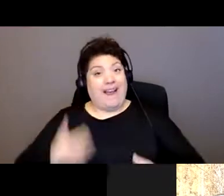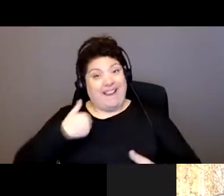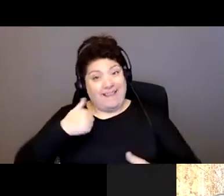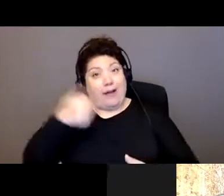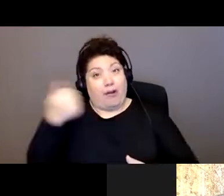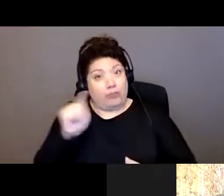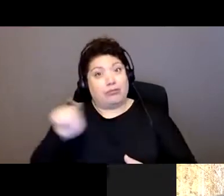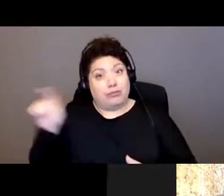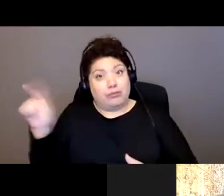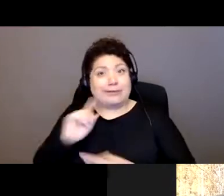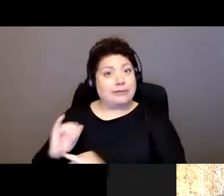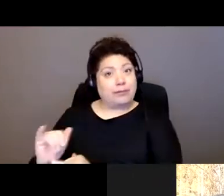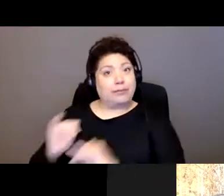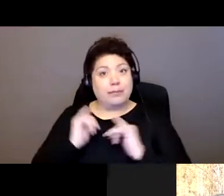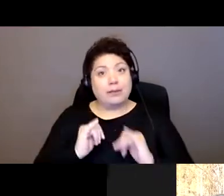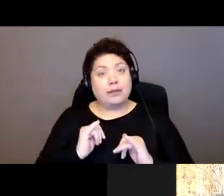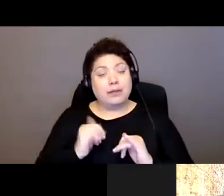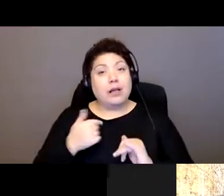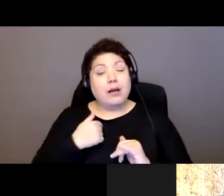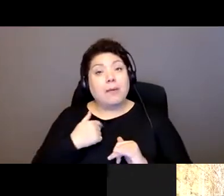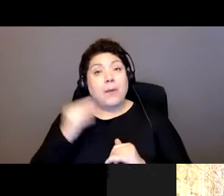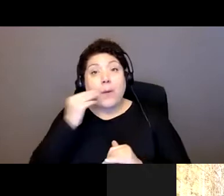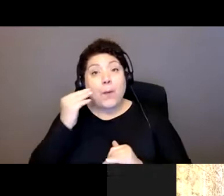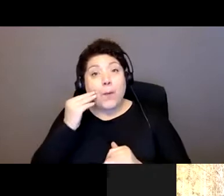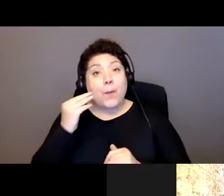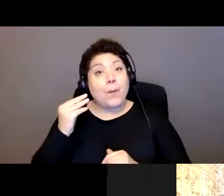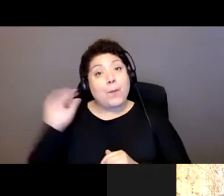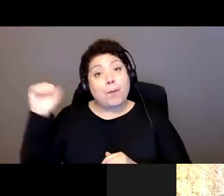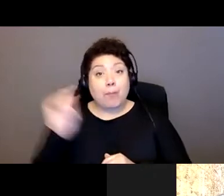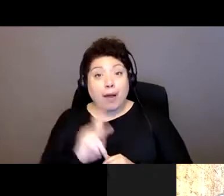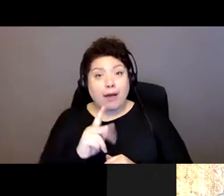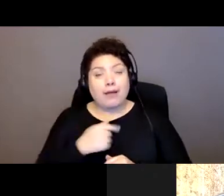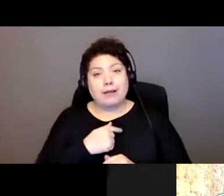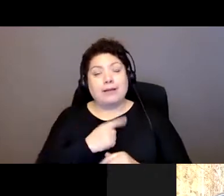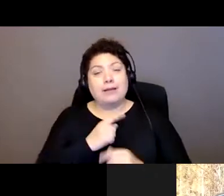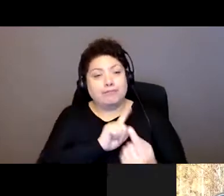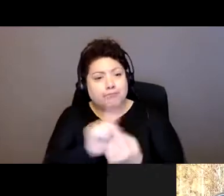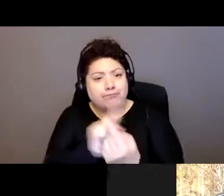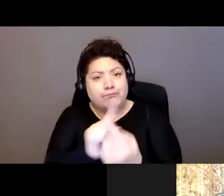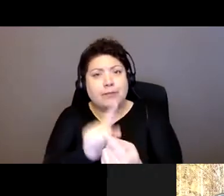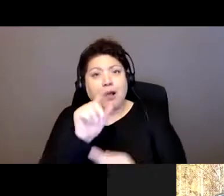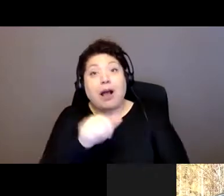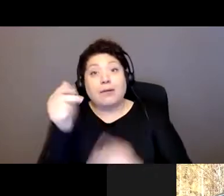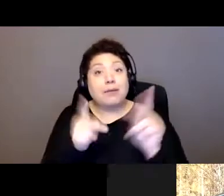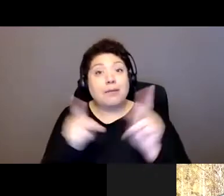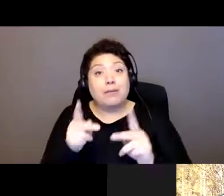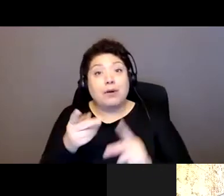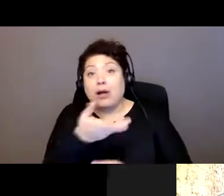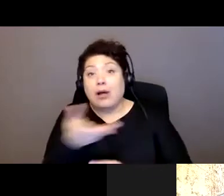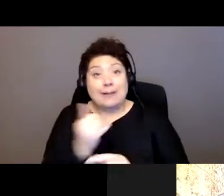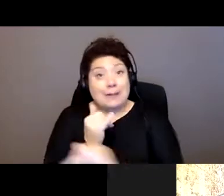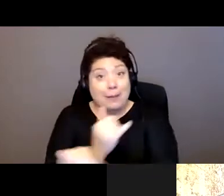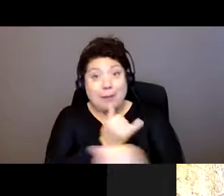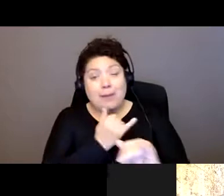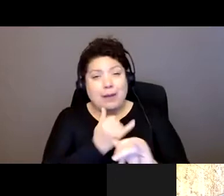Then I realized I came home when I met other people that were like me. That is when you come home. You come home